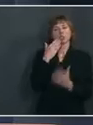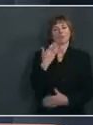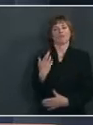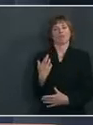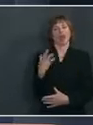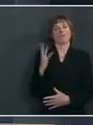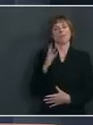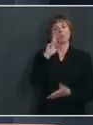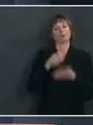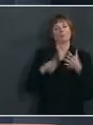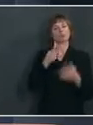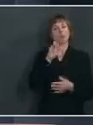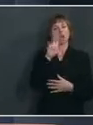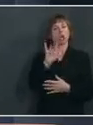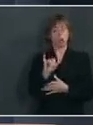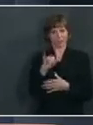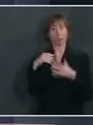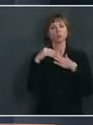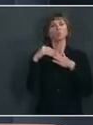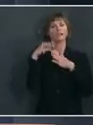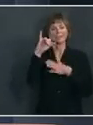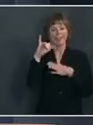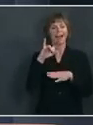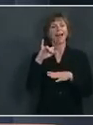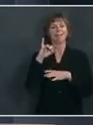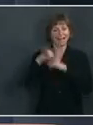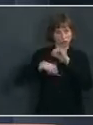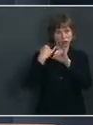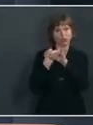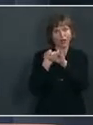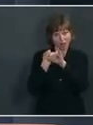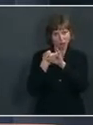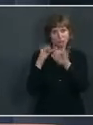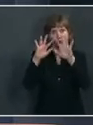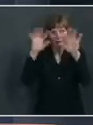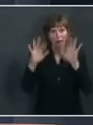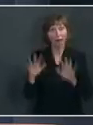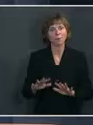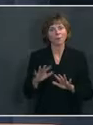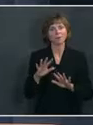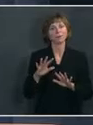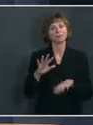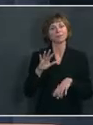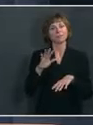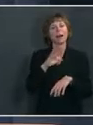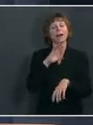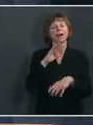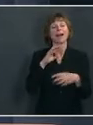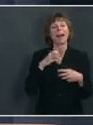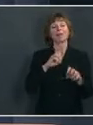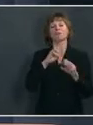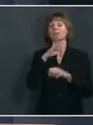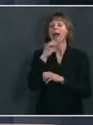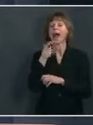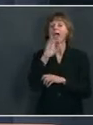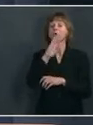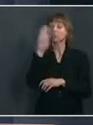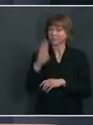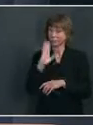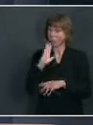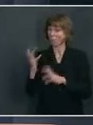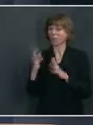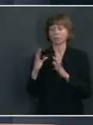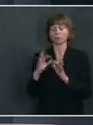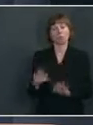to lead our climate international effort. And certainly Brazil will be a key partner in that. In terms